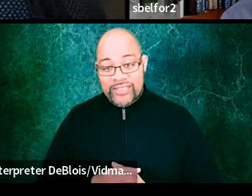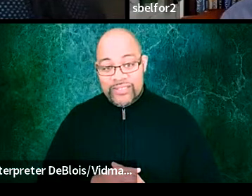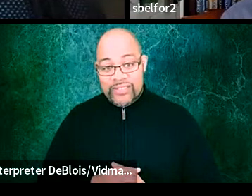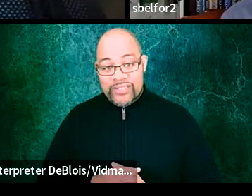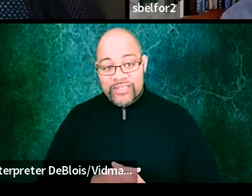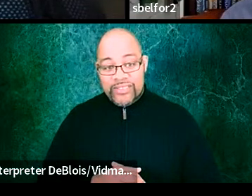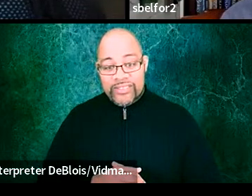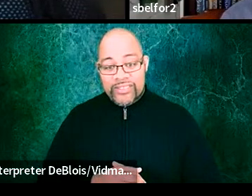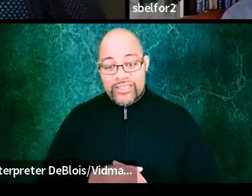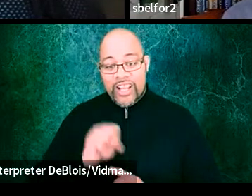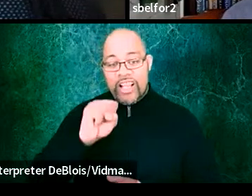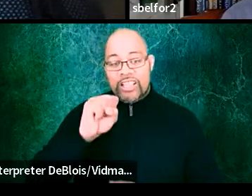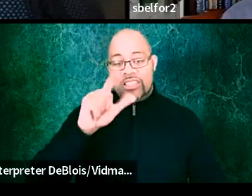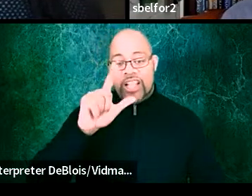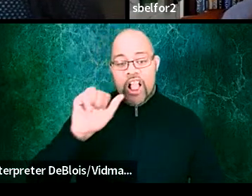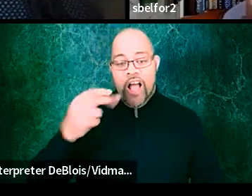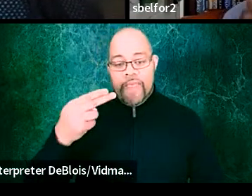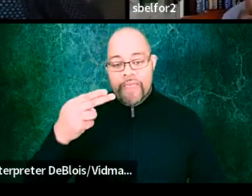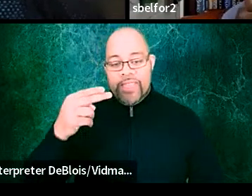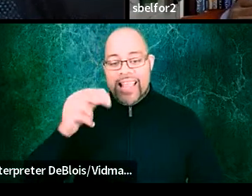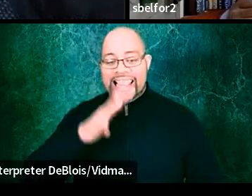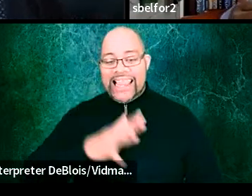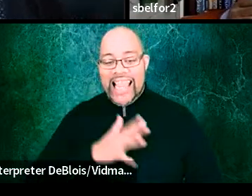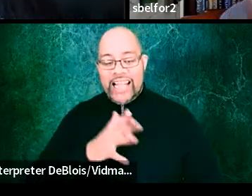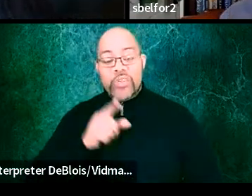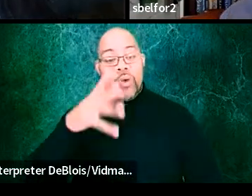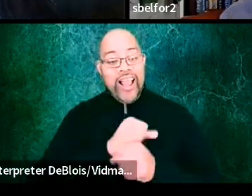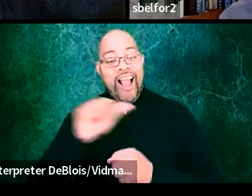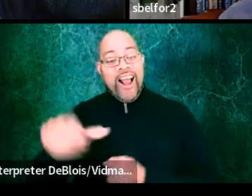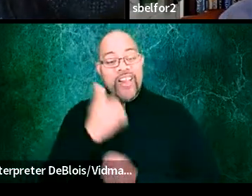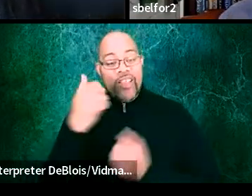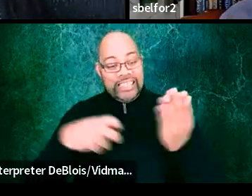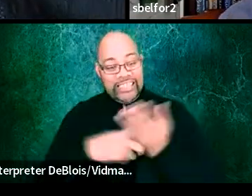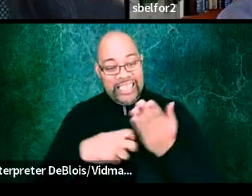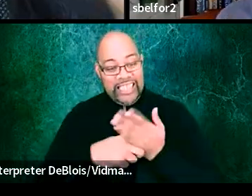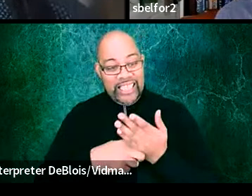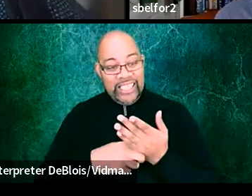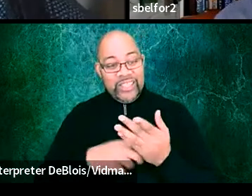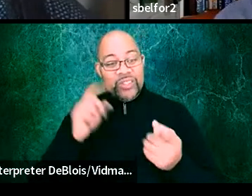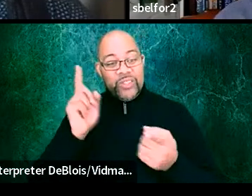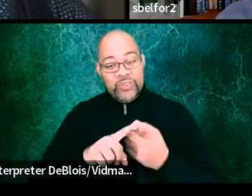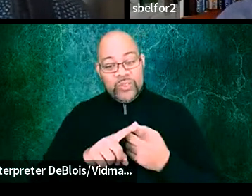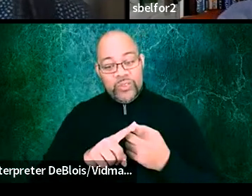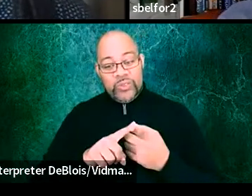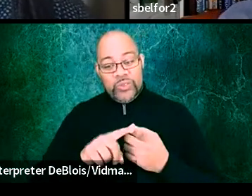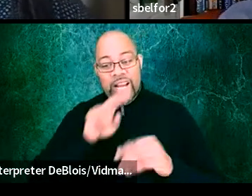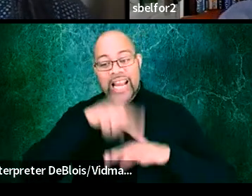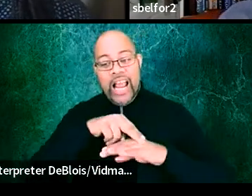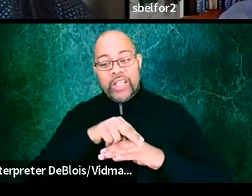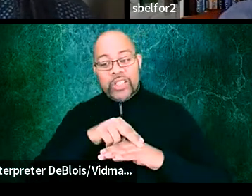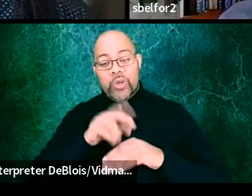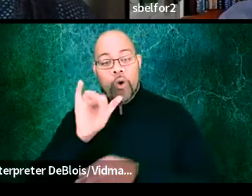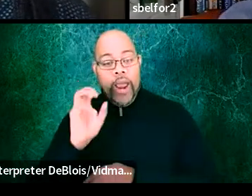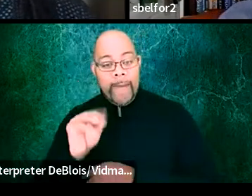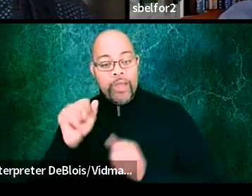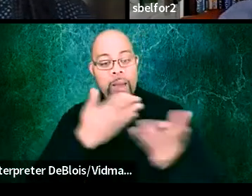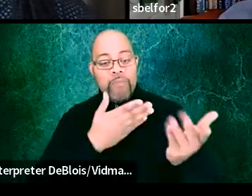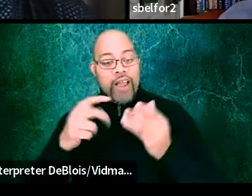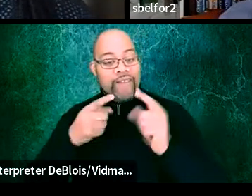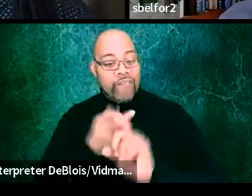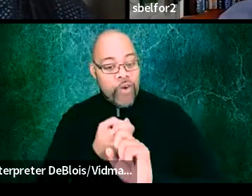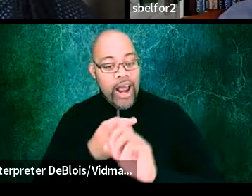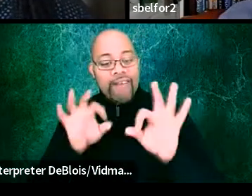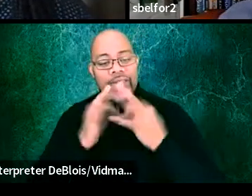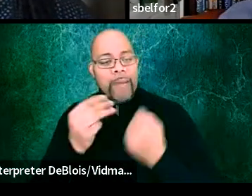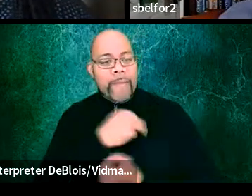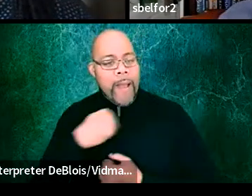Sloth Lady? Yes, okay, you got another ticket to the National Aquarium where you can bring a friend, a